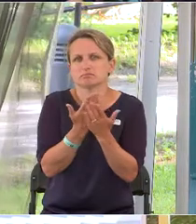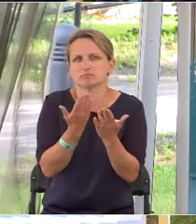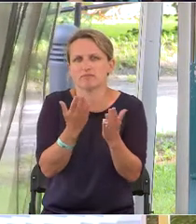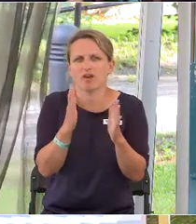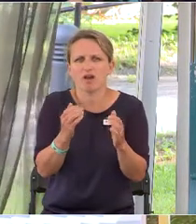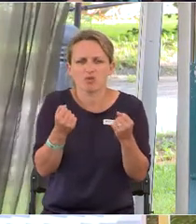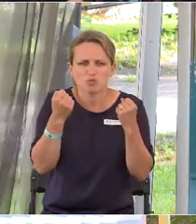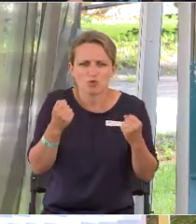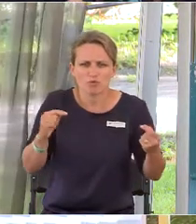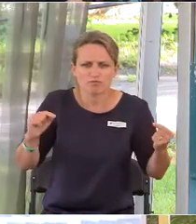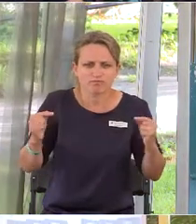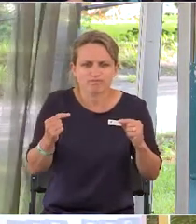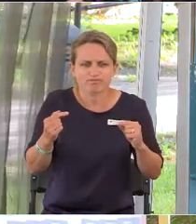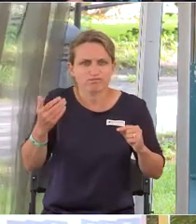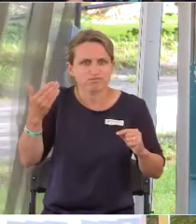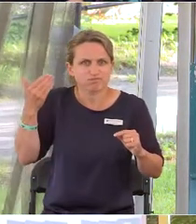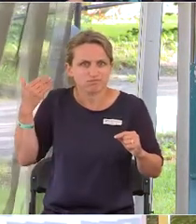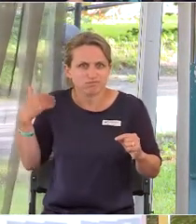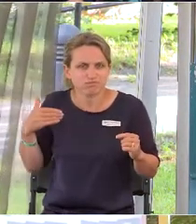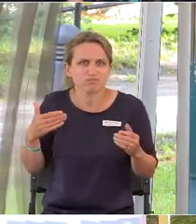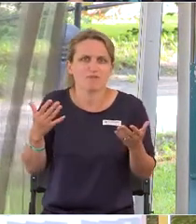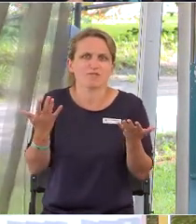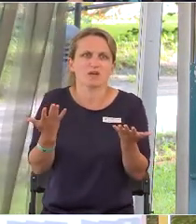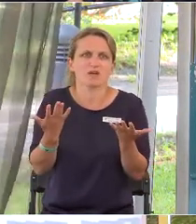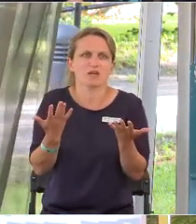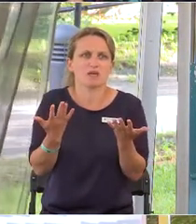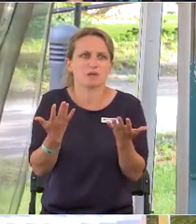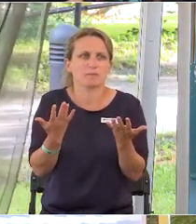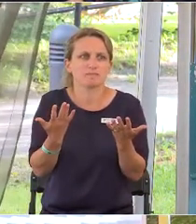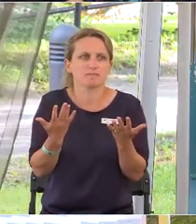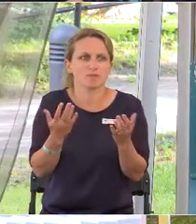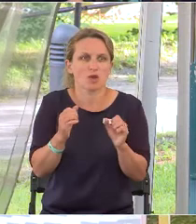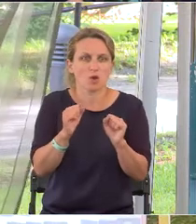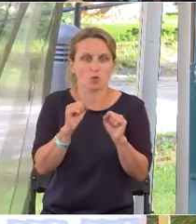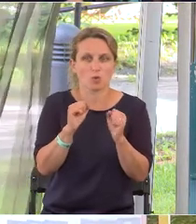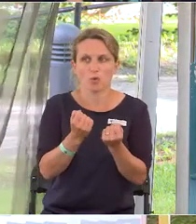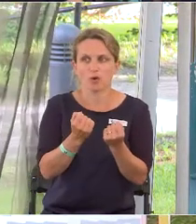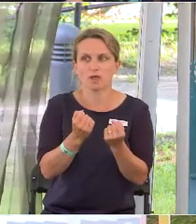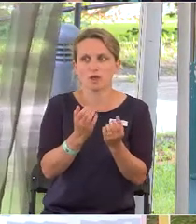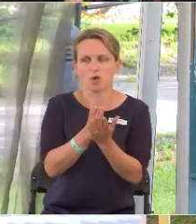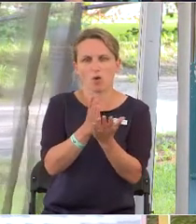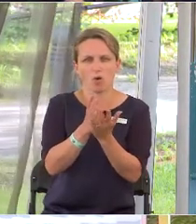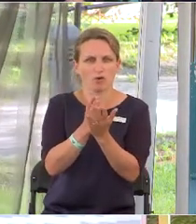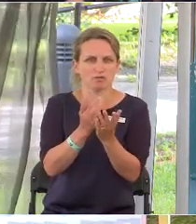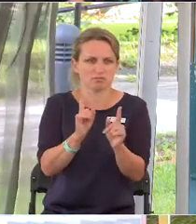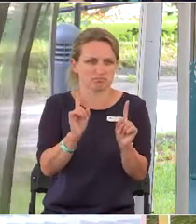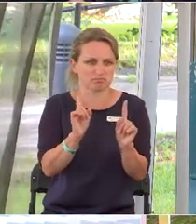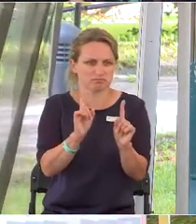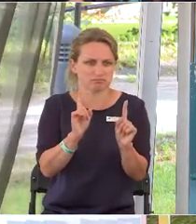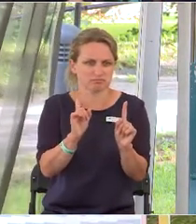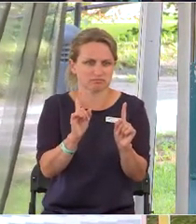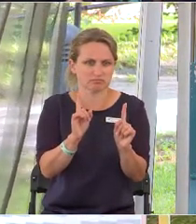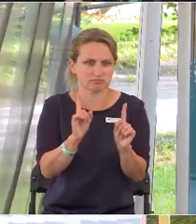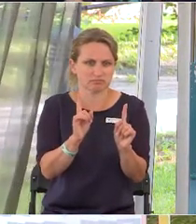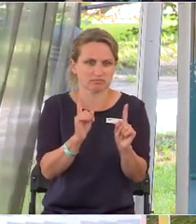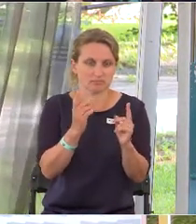strong religious organizations, because at the same time when they have given in the center kind of the